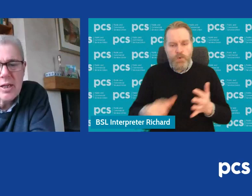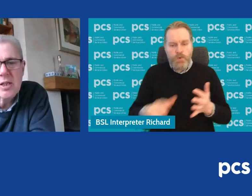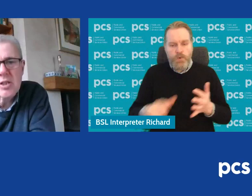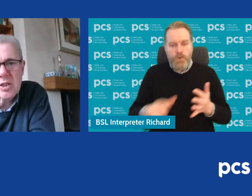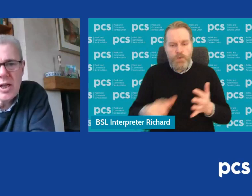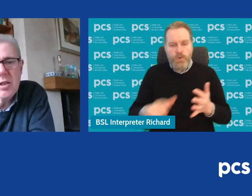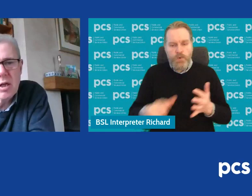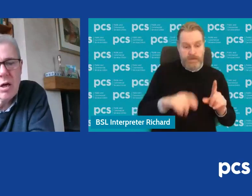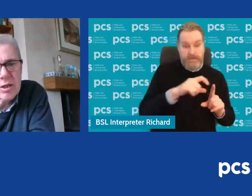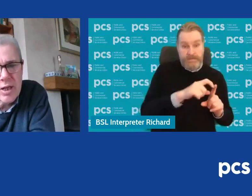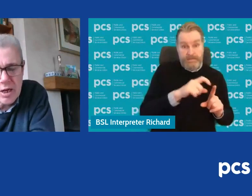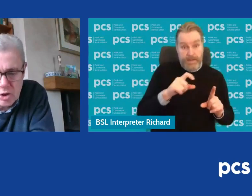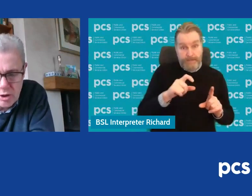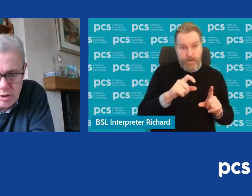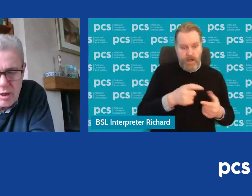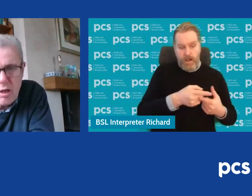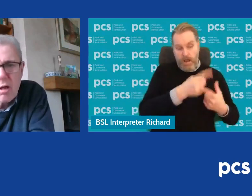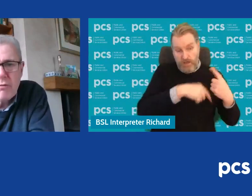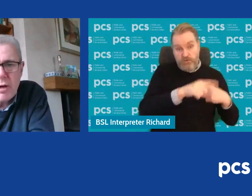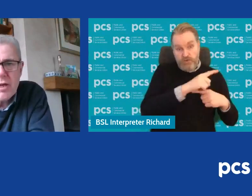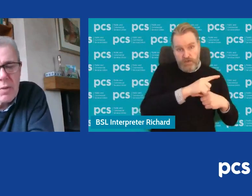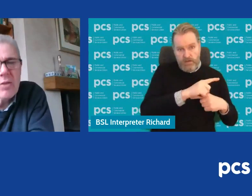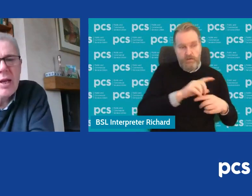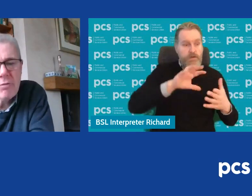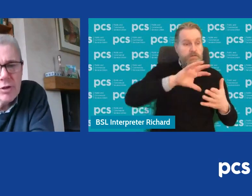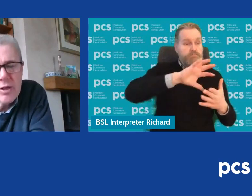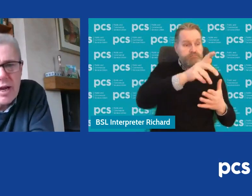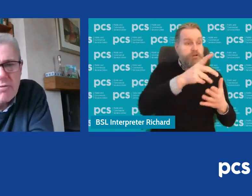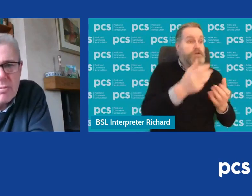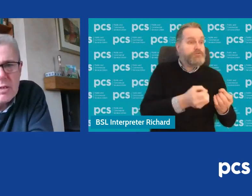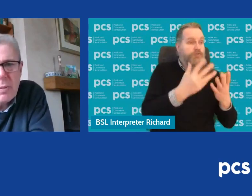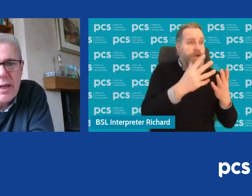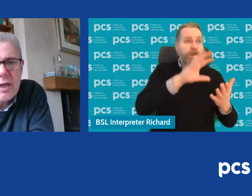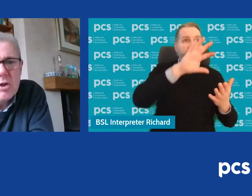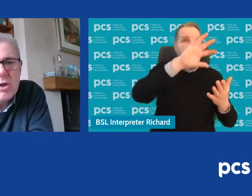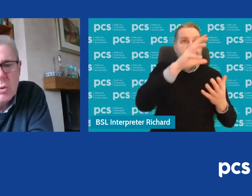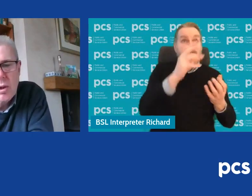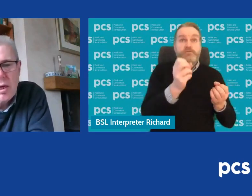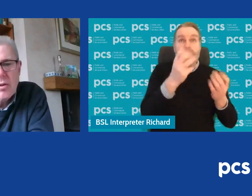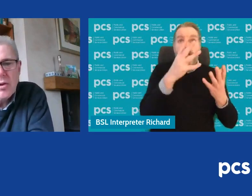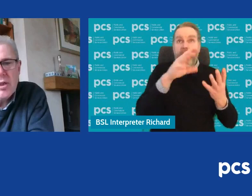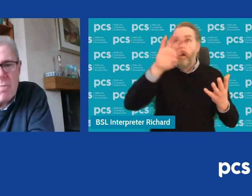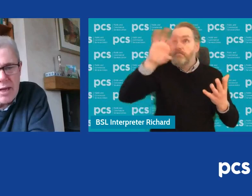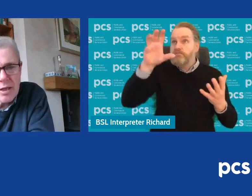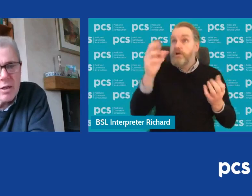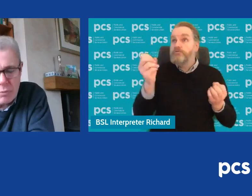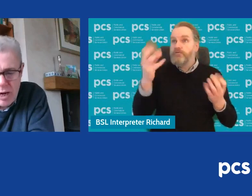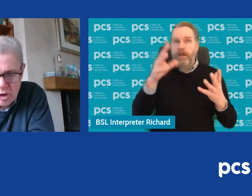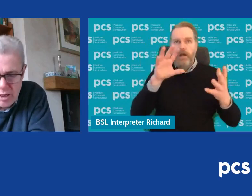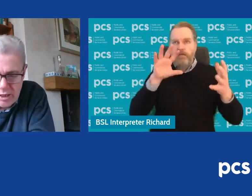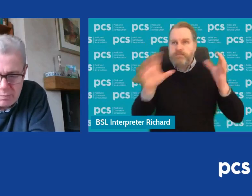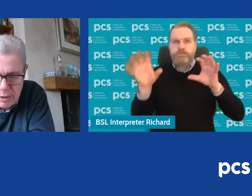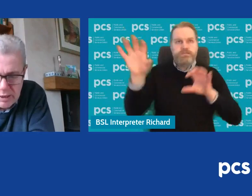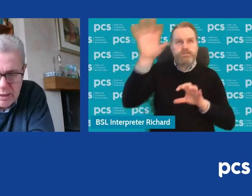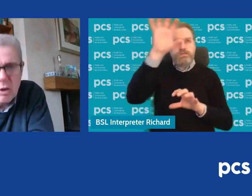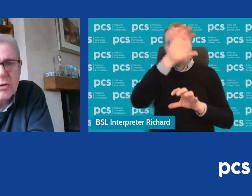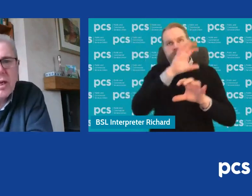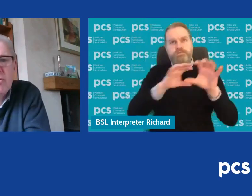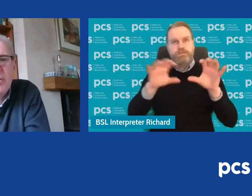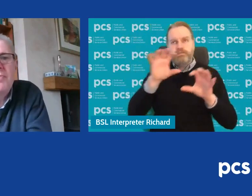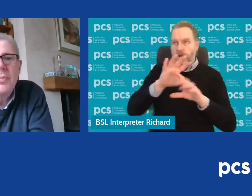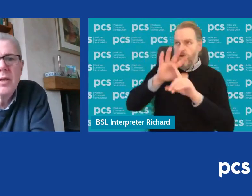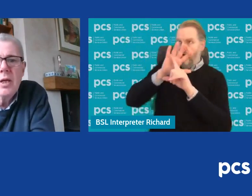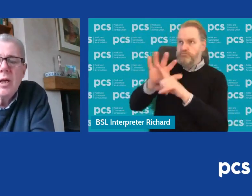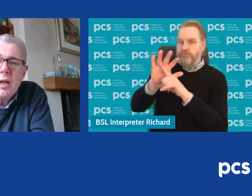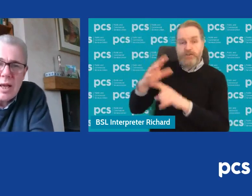December, taking sustained targeted action, funded by the levy that everybody's paying into, that has meant the pressure is building on